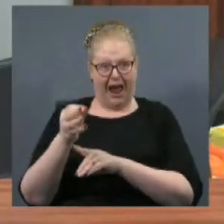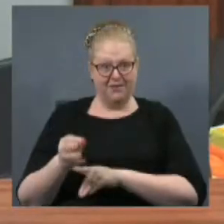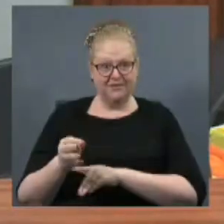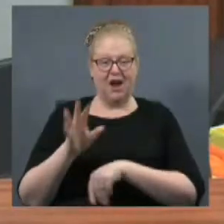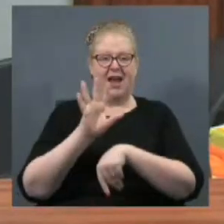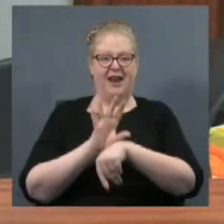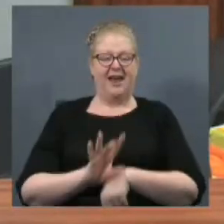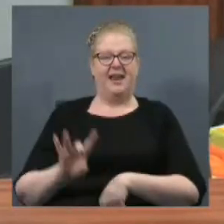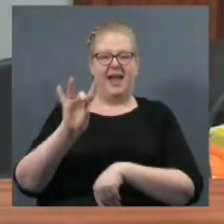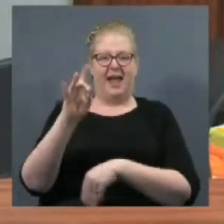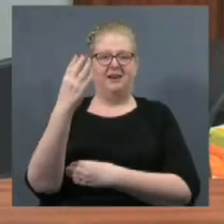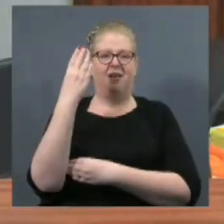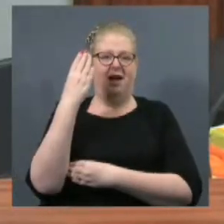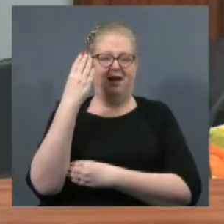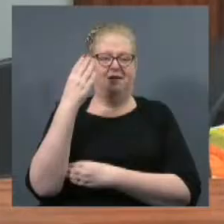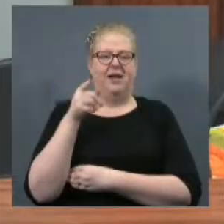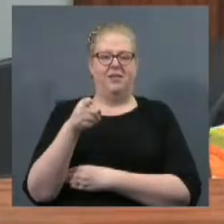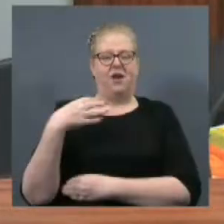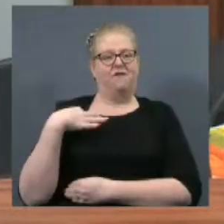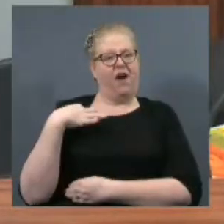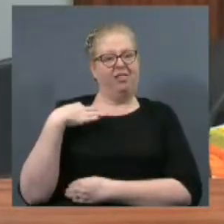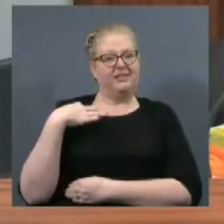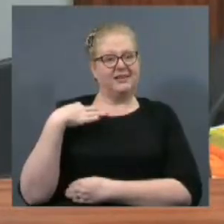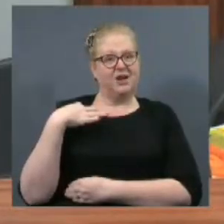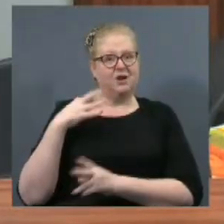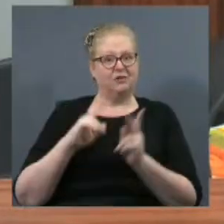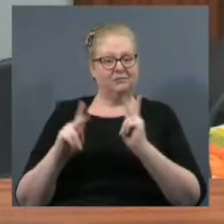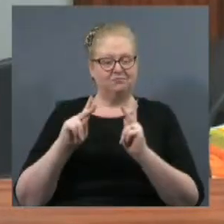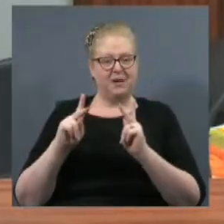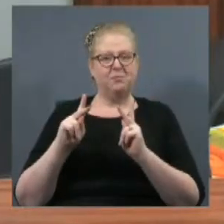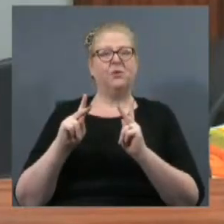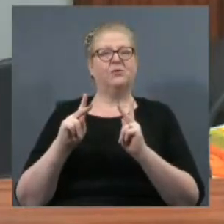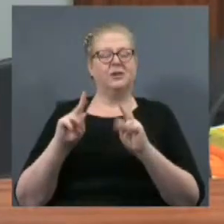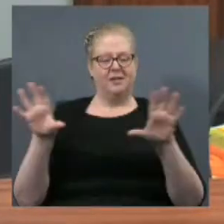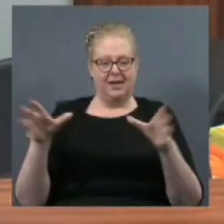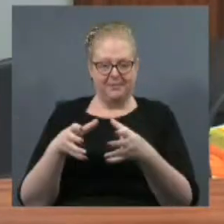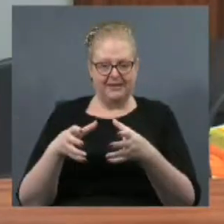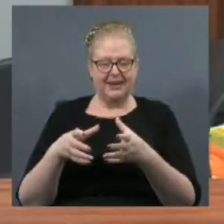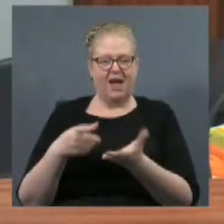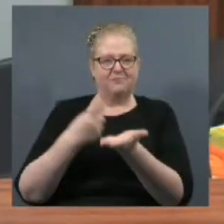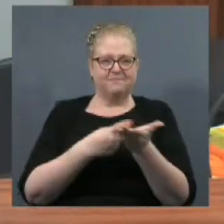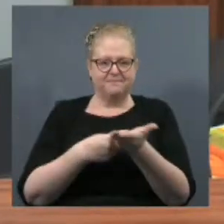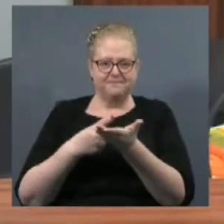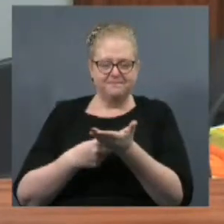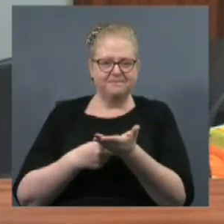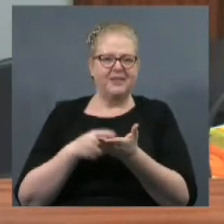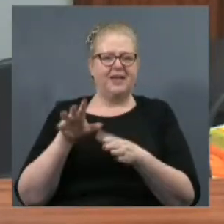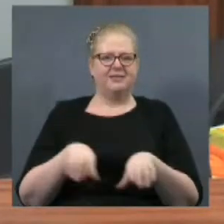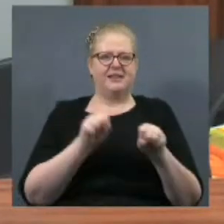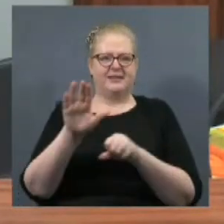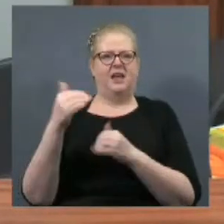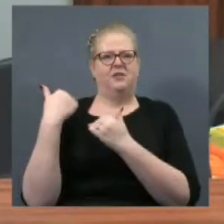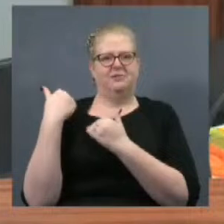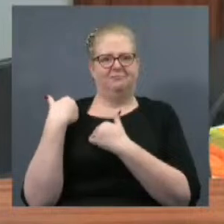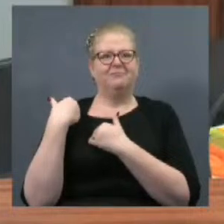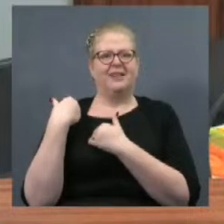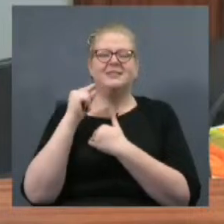group of volunteers who take their work very seriously. They love MacArthur Park. They love the museum. They